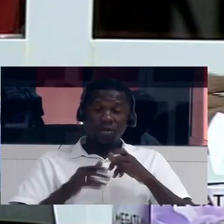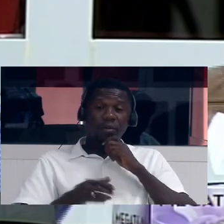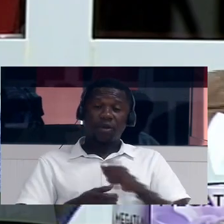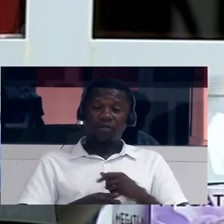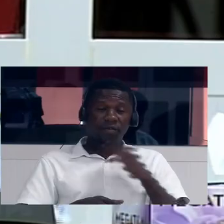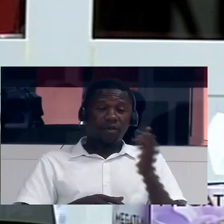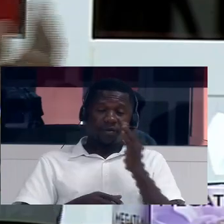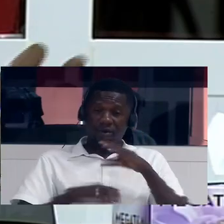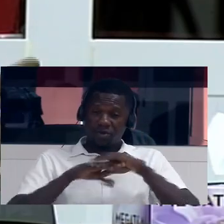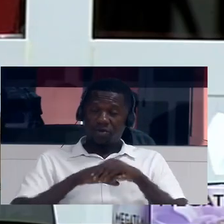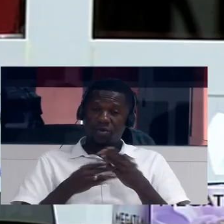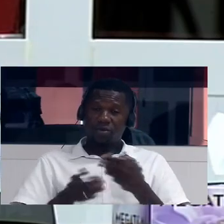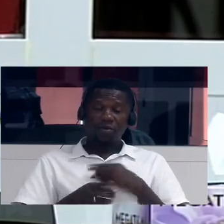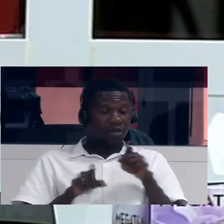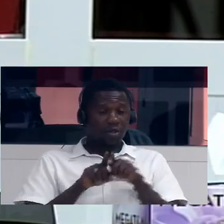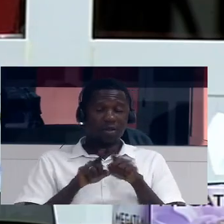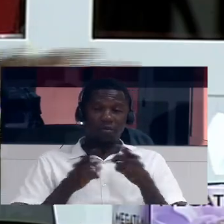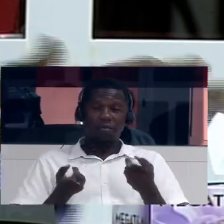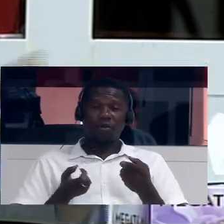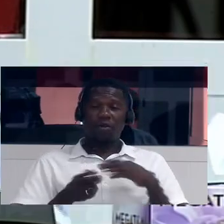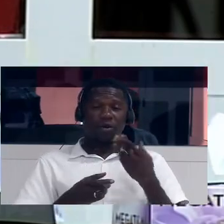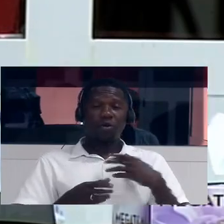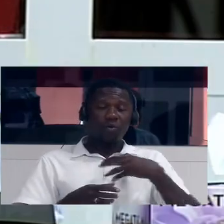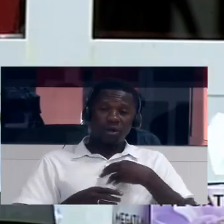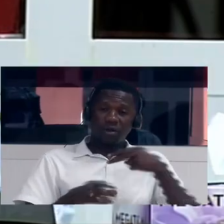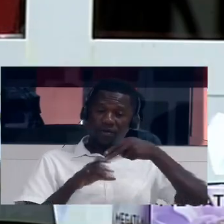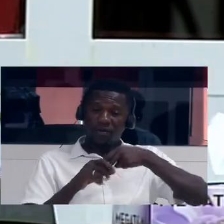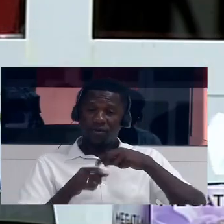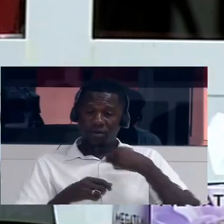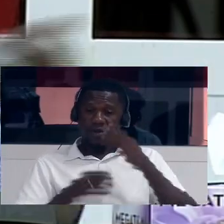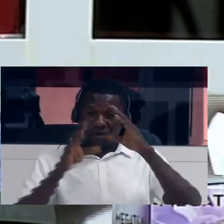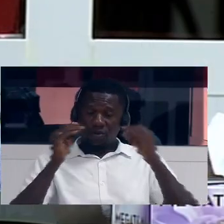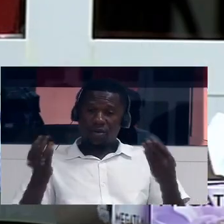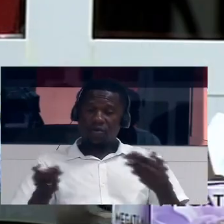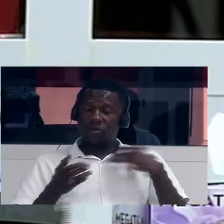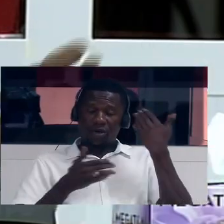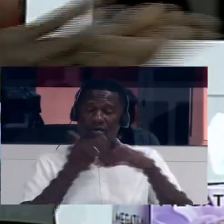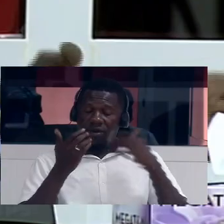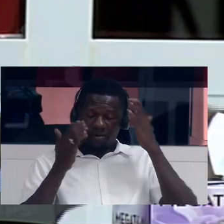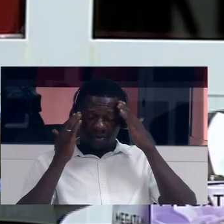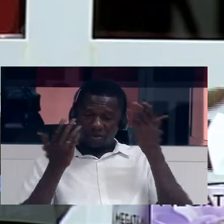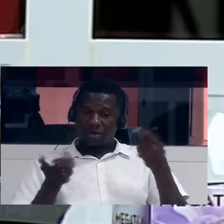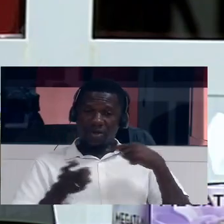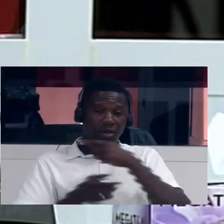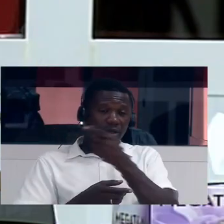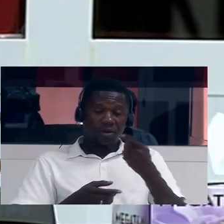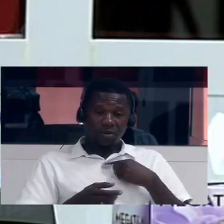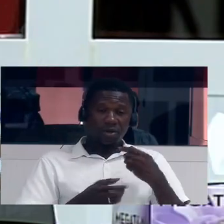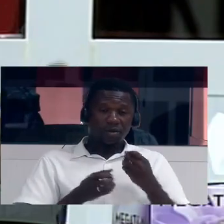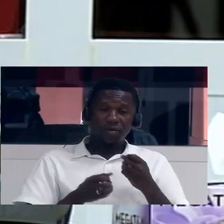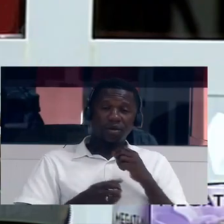mine, something similar. If it were not for wanting fuel from me in my office, I would never have dreamt that they were